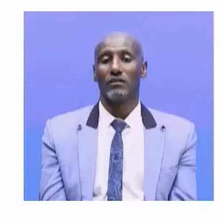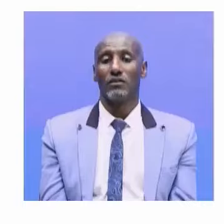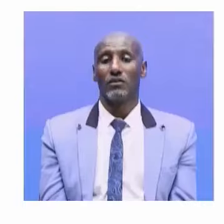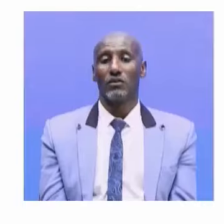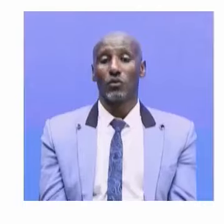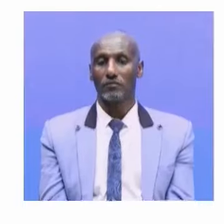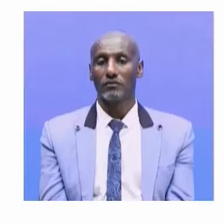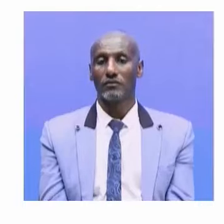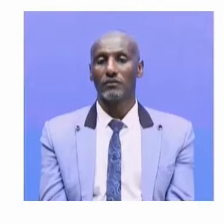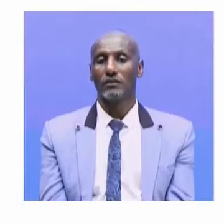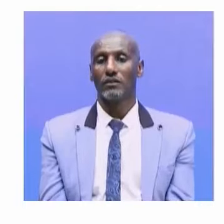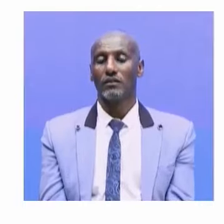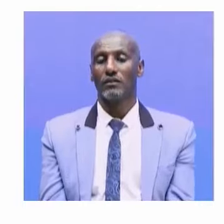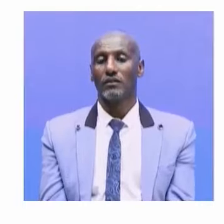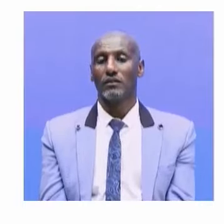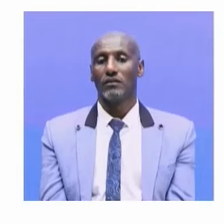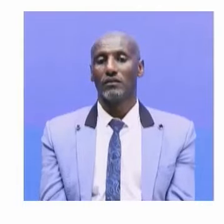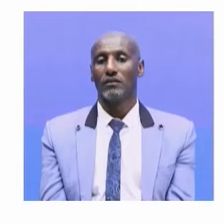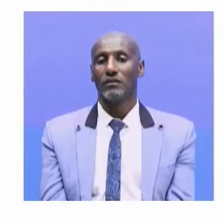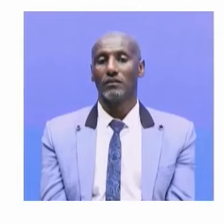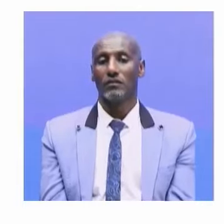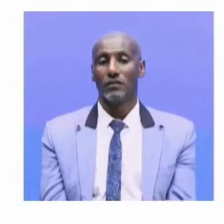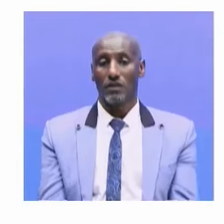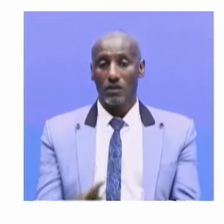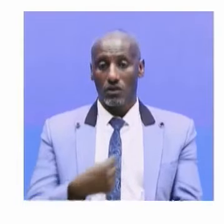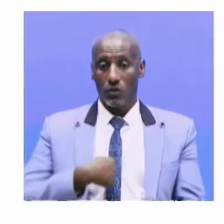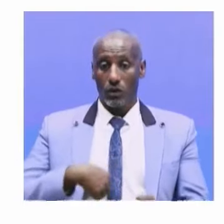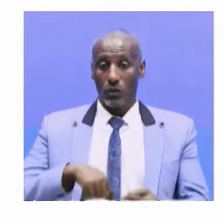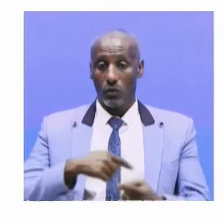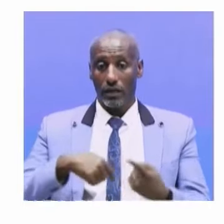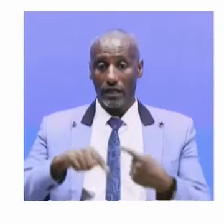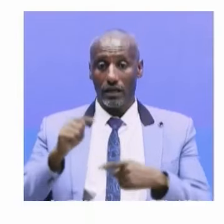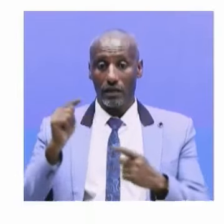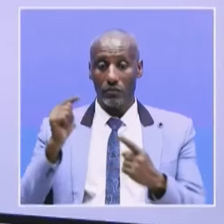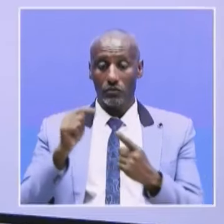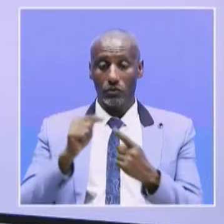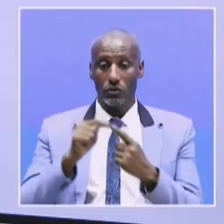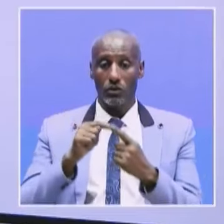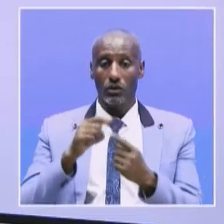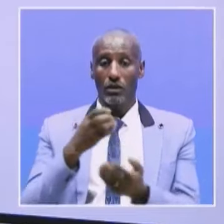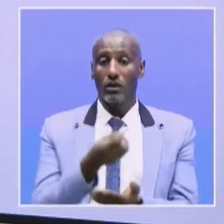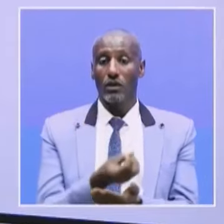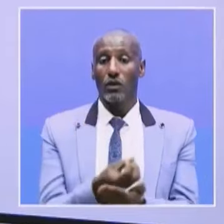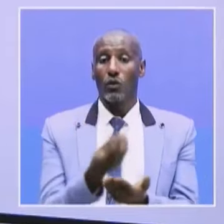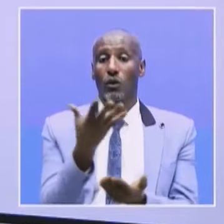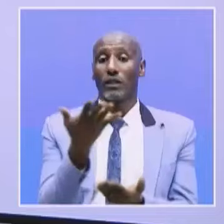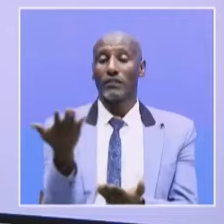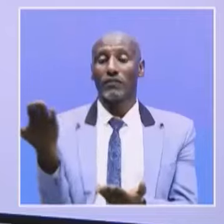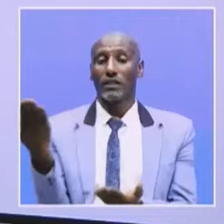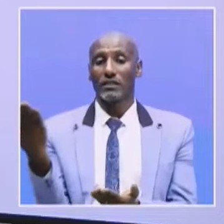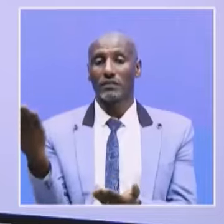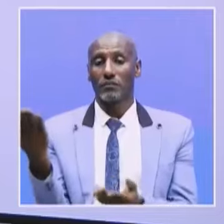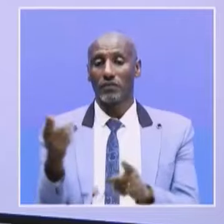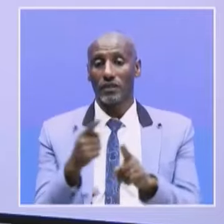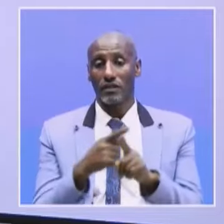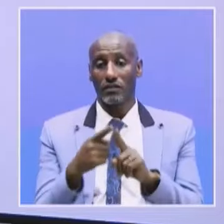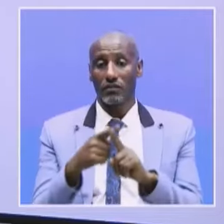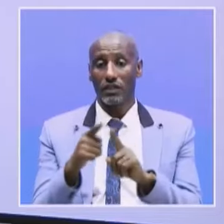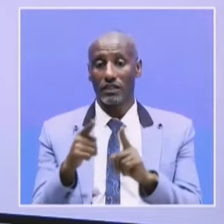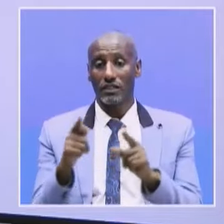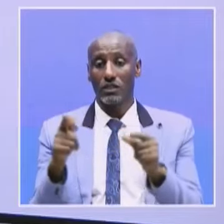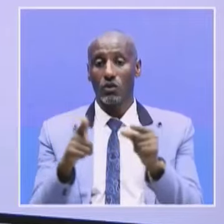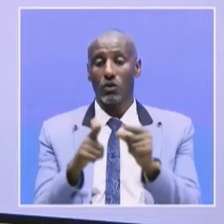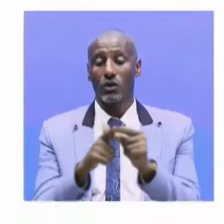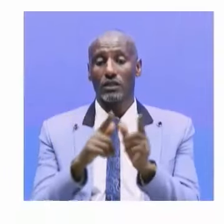Quantifiers. So when we come to quantifiers, we can have different quantifier words. For